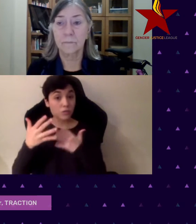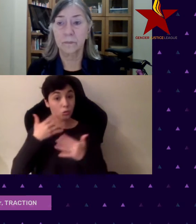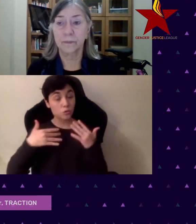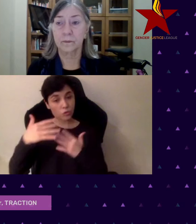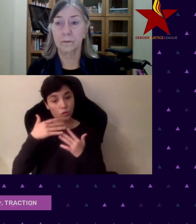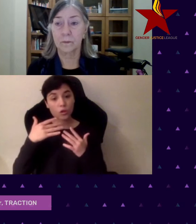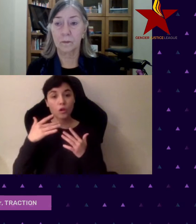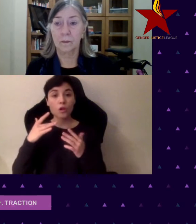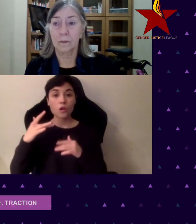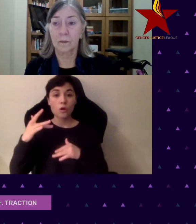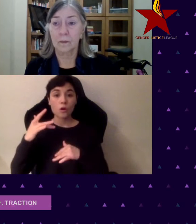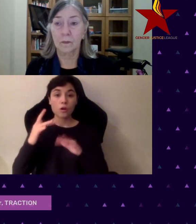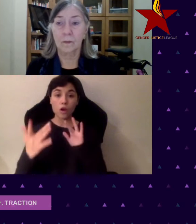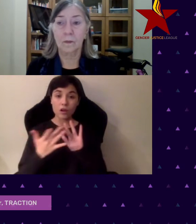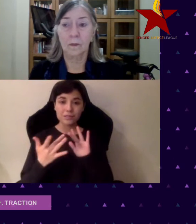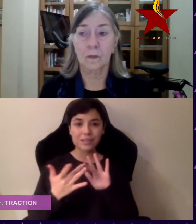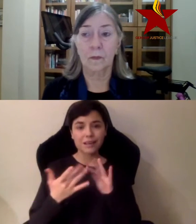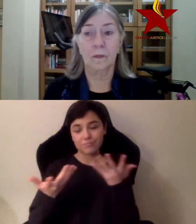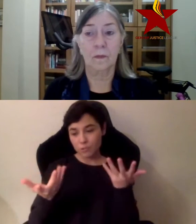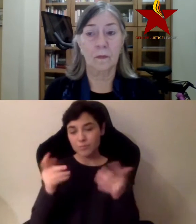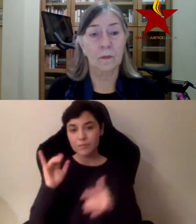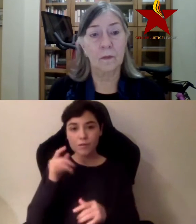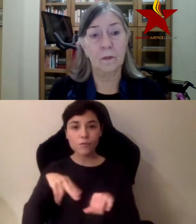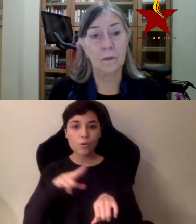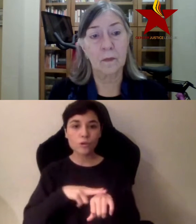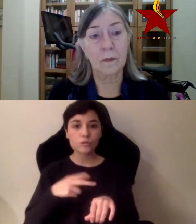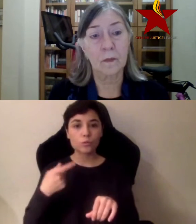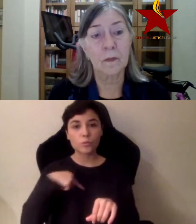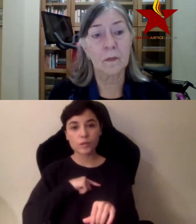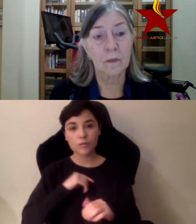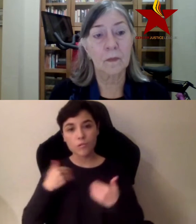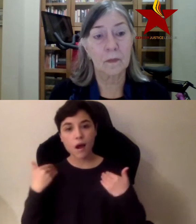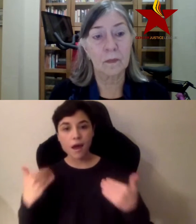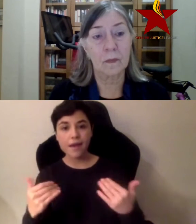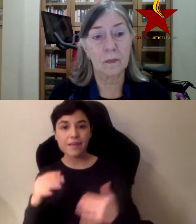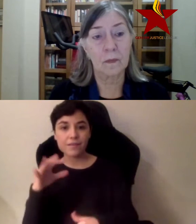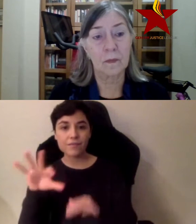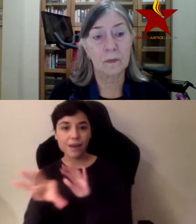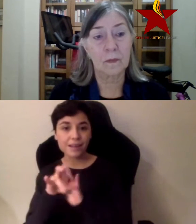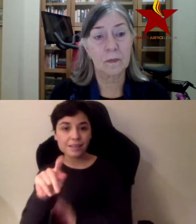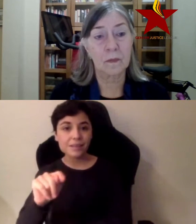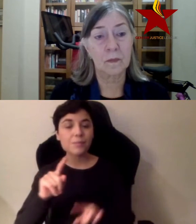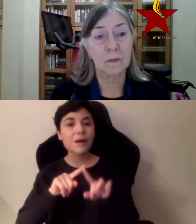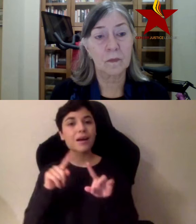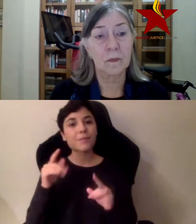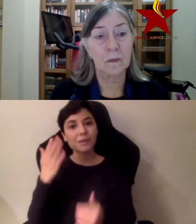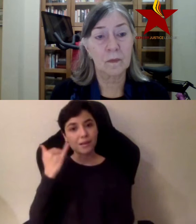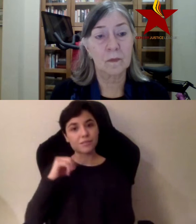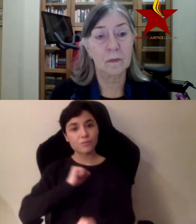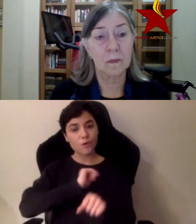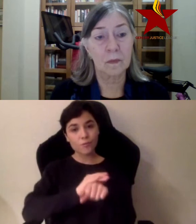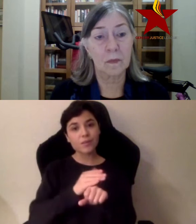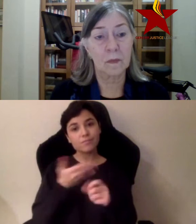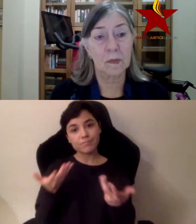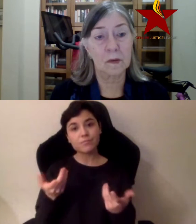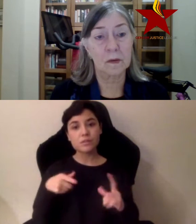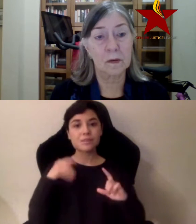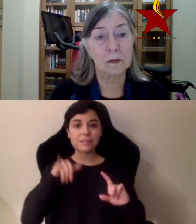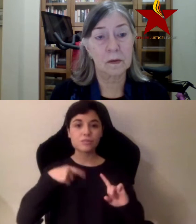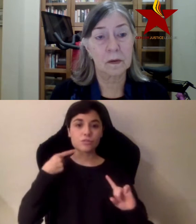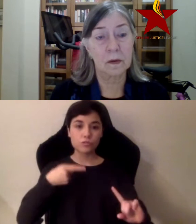human beings and we need to be loved and touched and all those other things. So it's been really hard. And I know that,